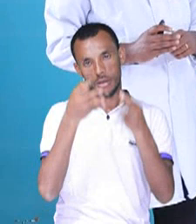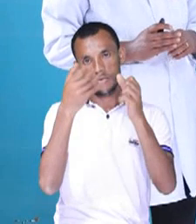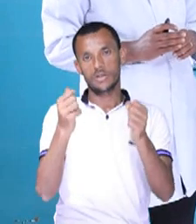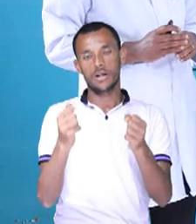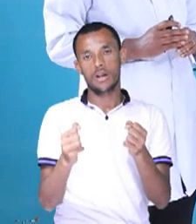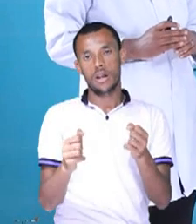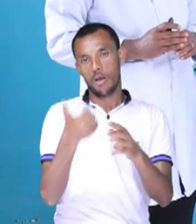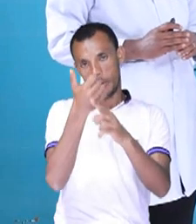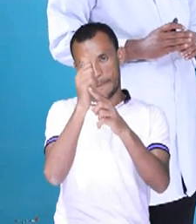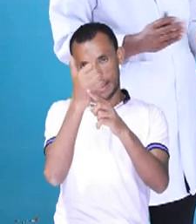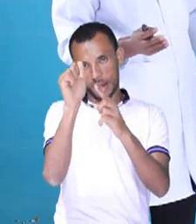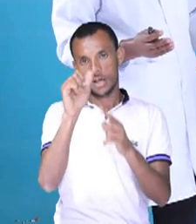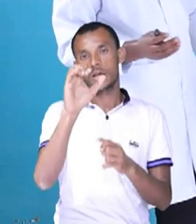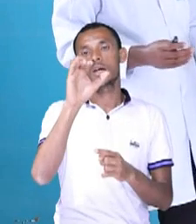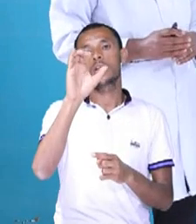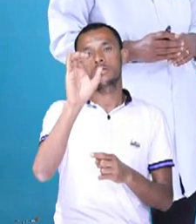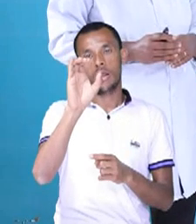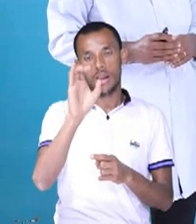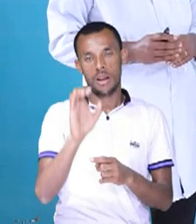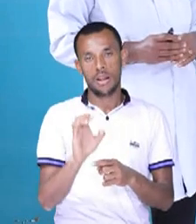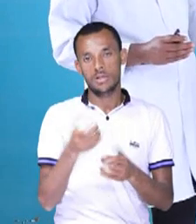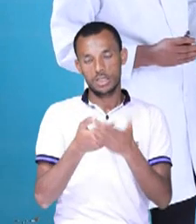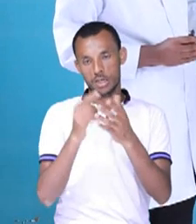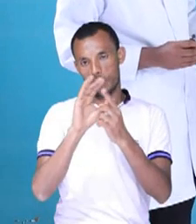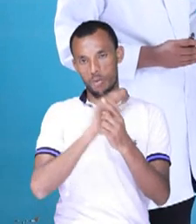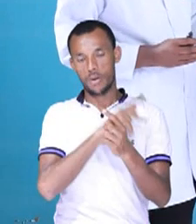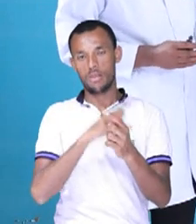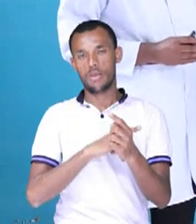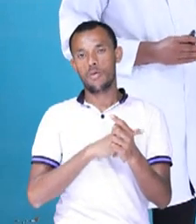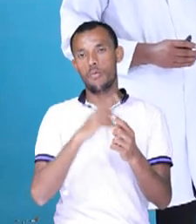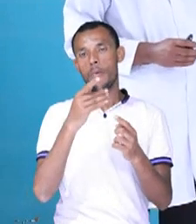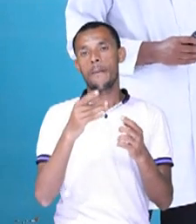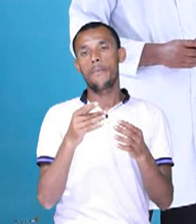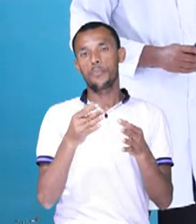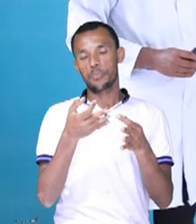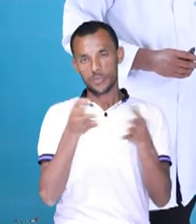Finally, metallic crystal. This is a property of metal. Metallic crystal, the